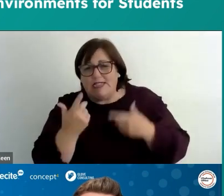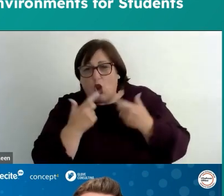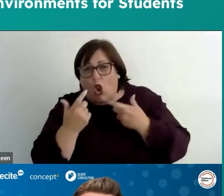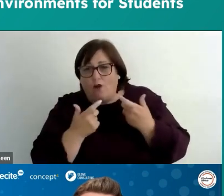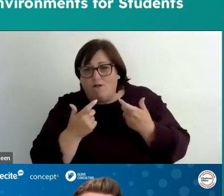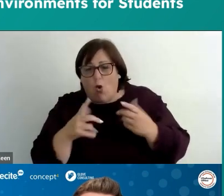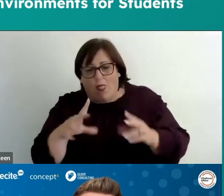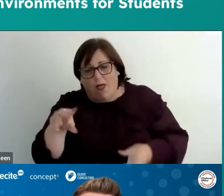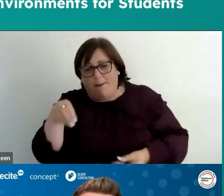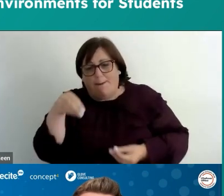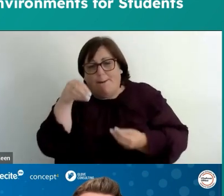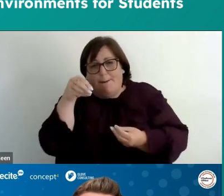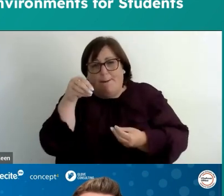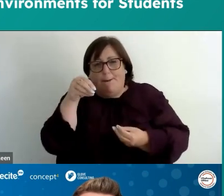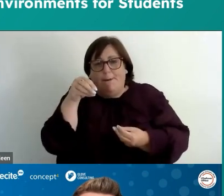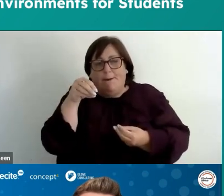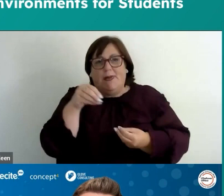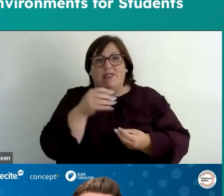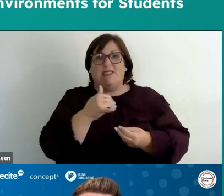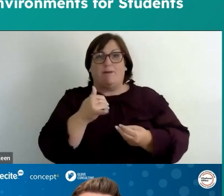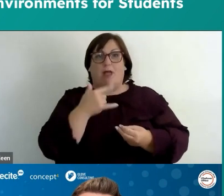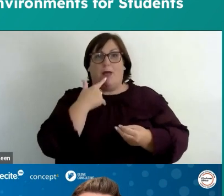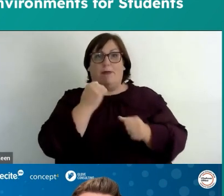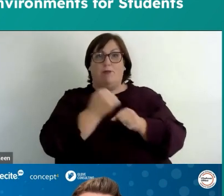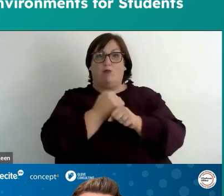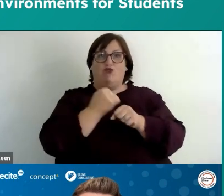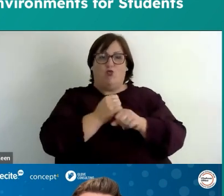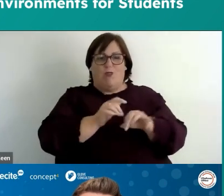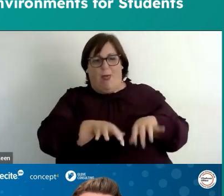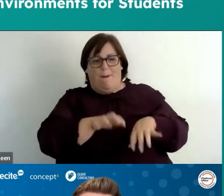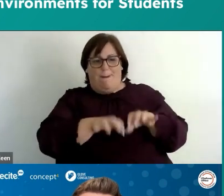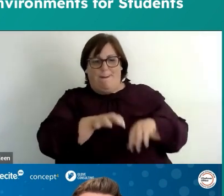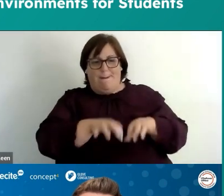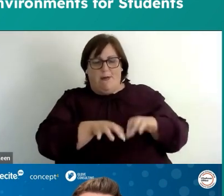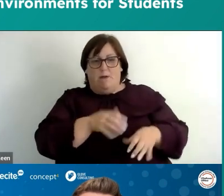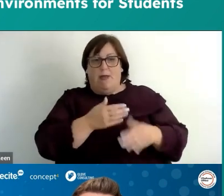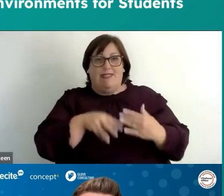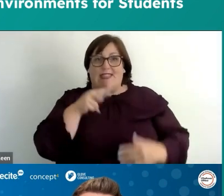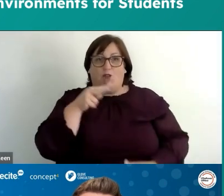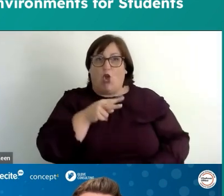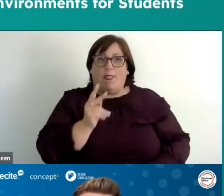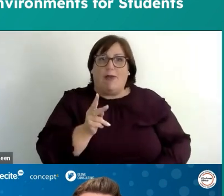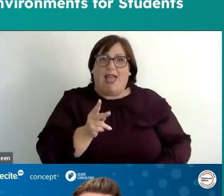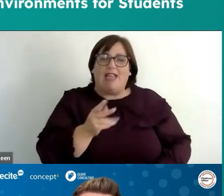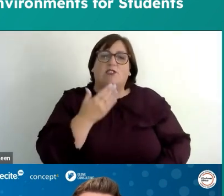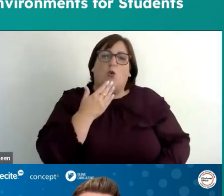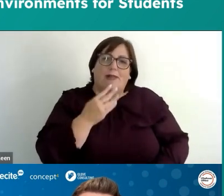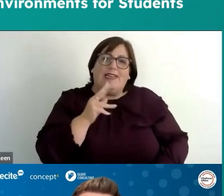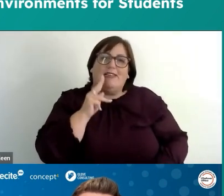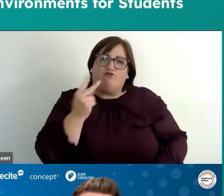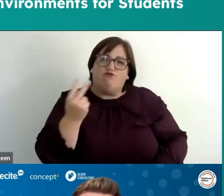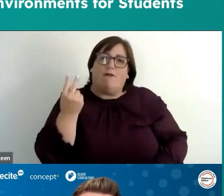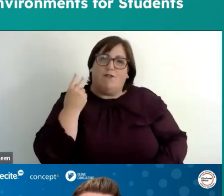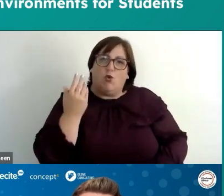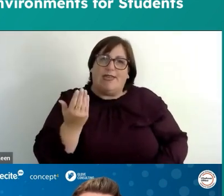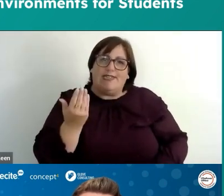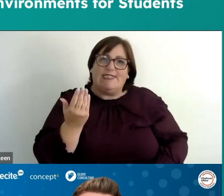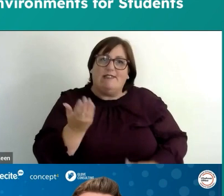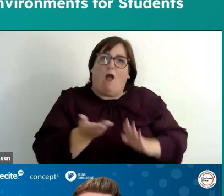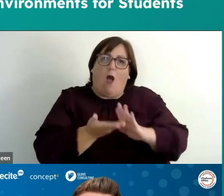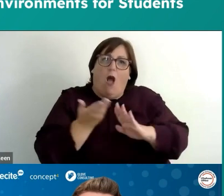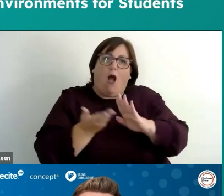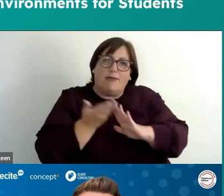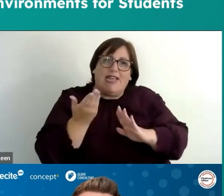locked into room 101, but please dig them out. Please review what you've got and update it so that it includes